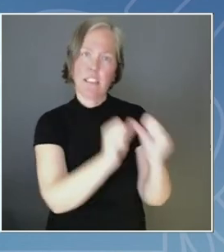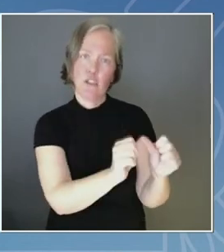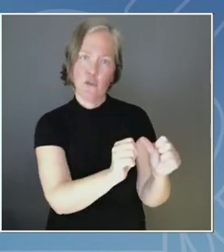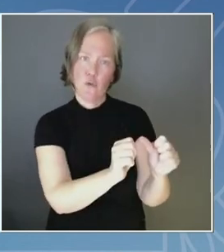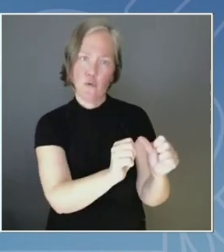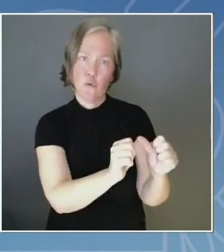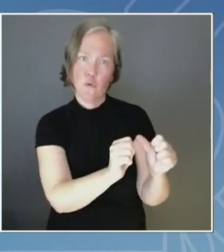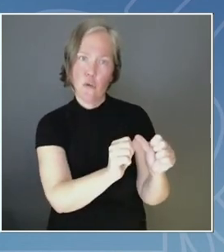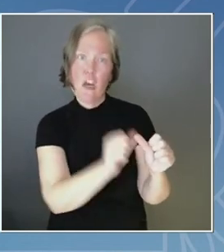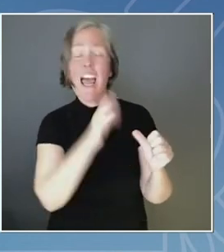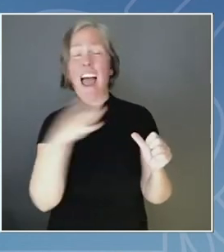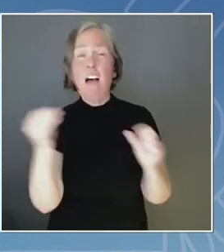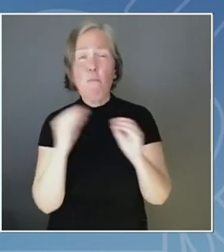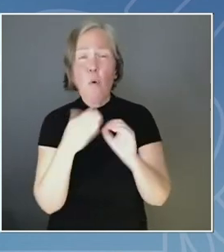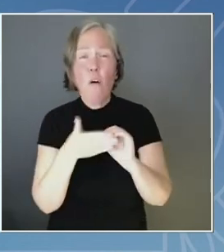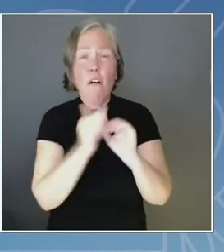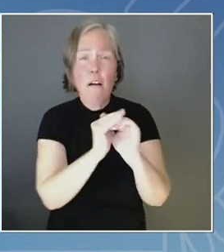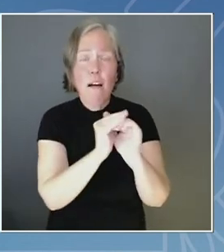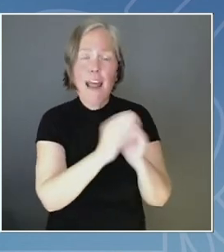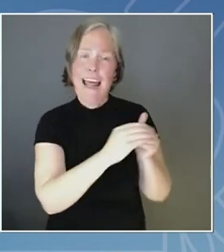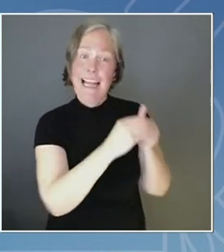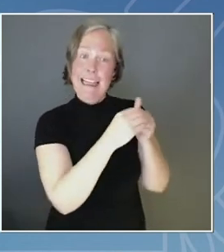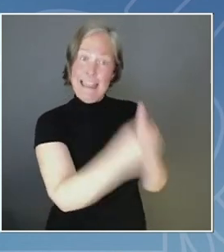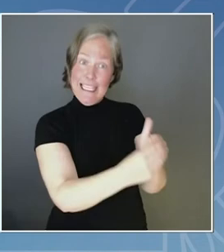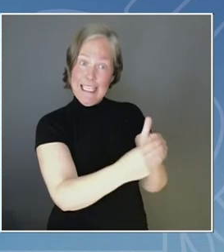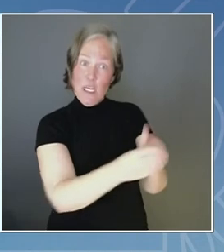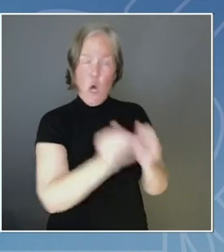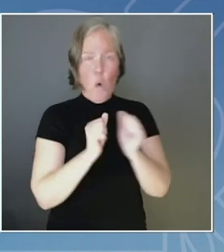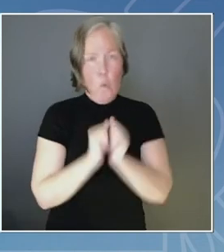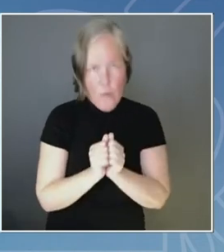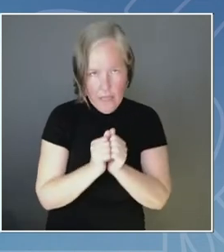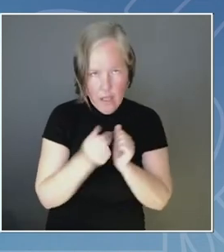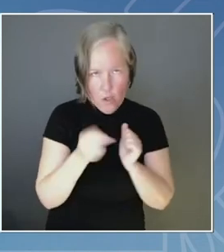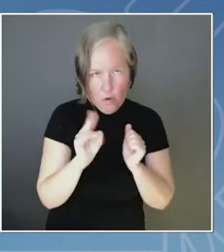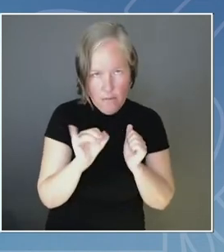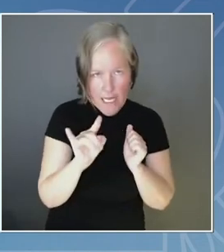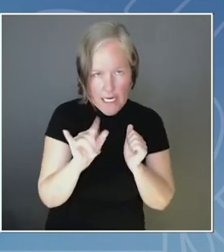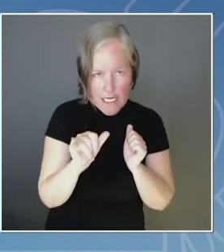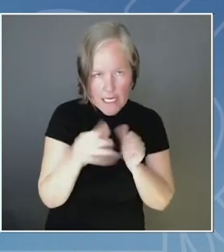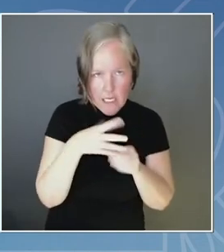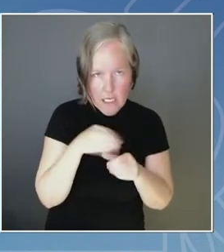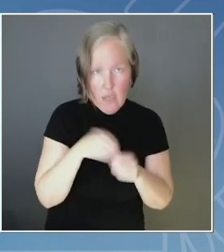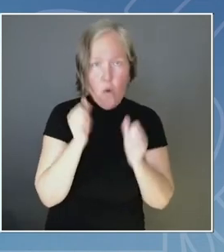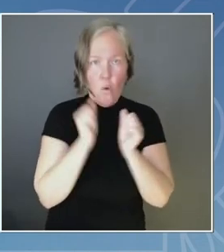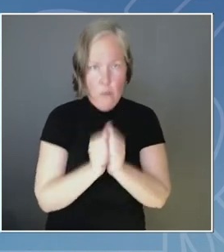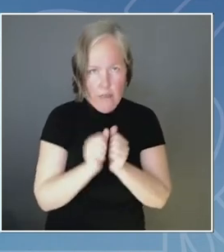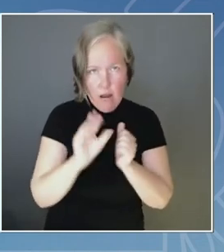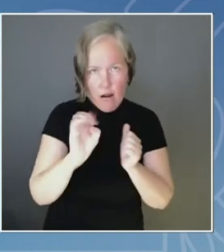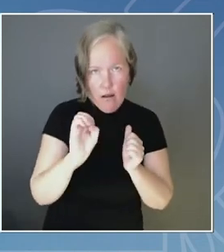with humanity and compassion, that truly has so much power to make our global community better.